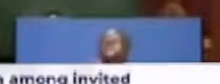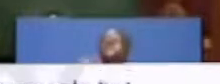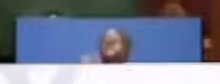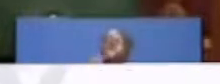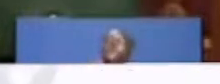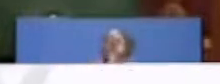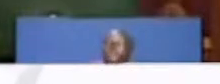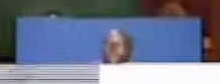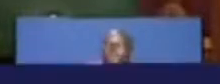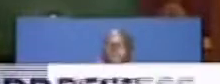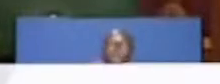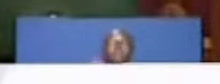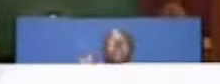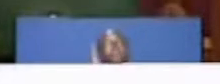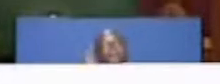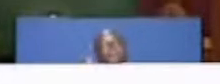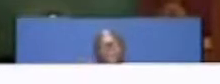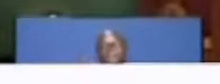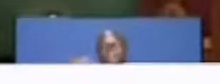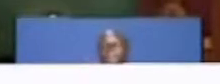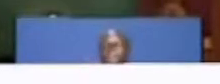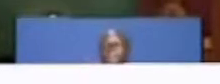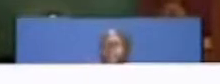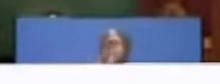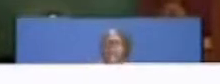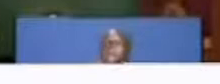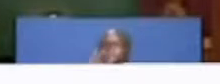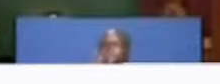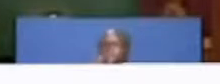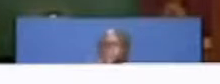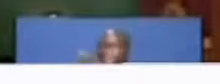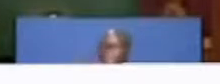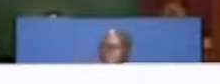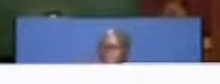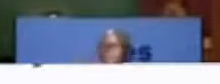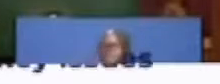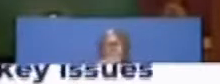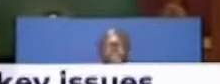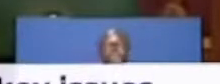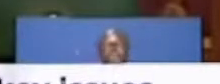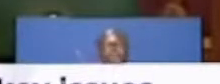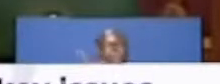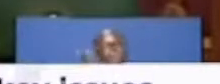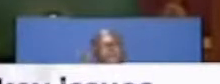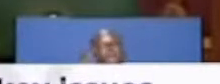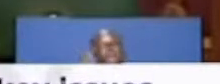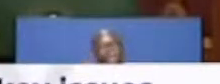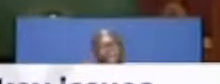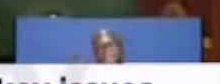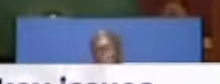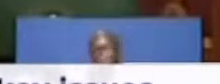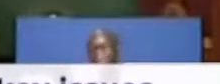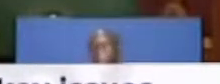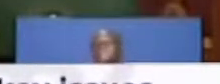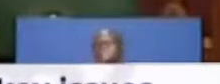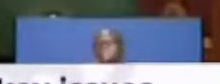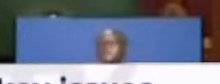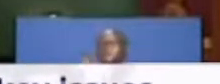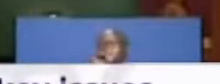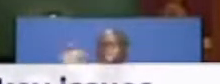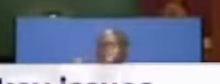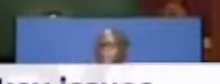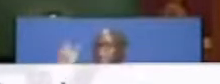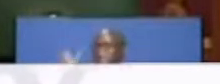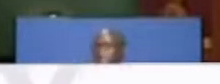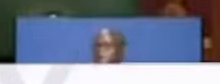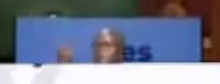by 47% to 82,000 hospital beds in 2020. The northeastern region of our country